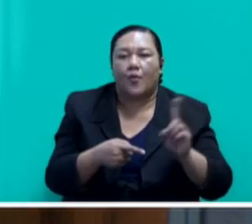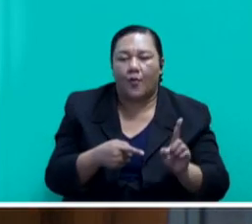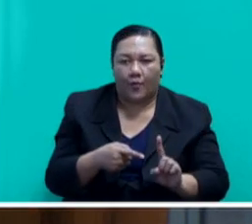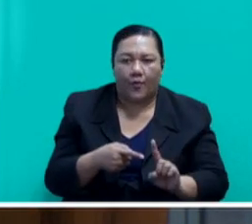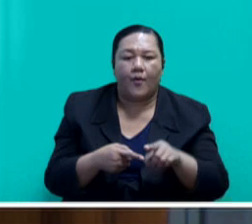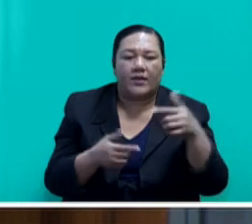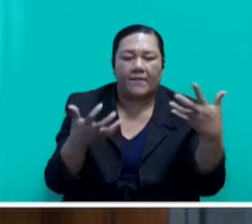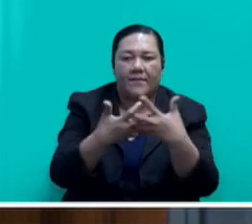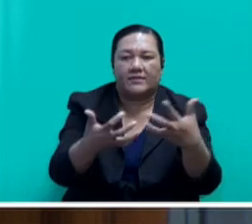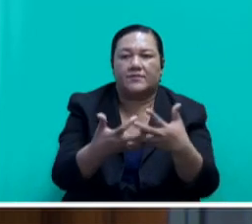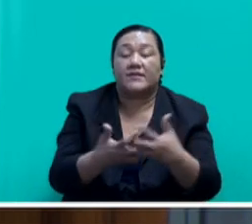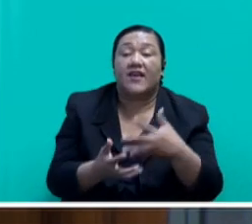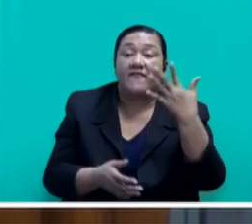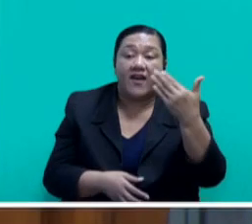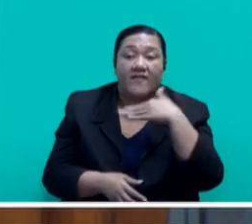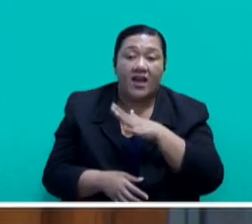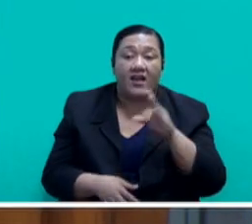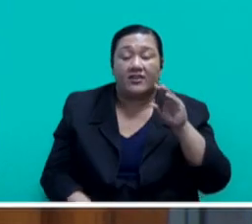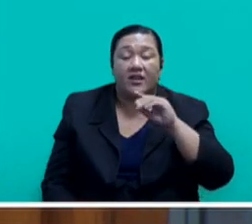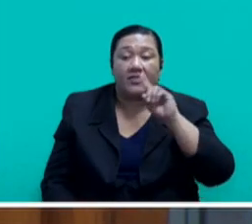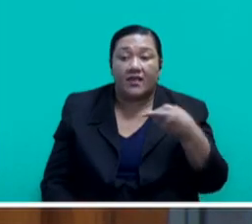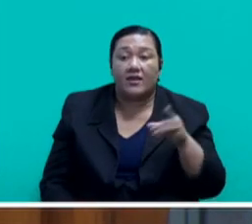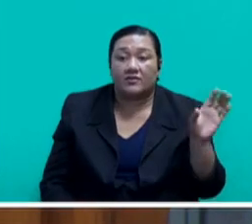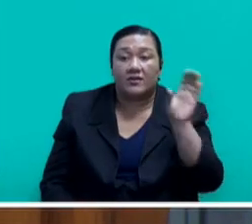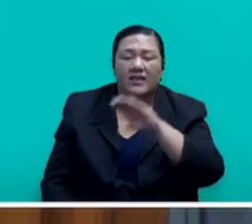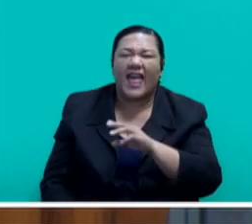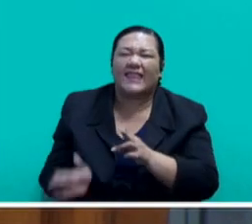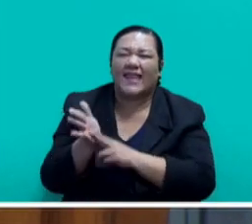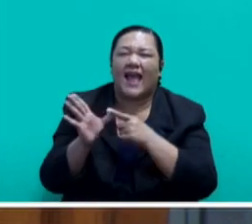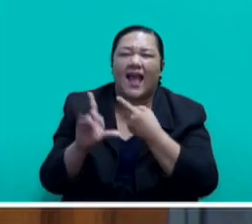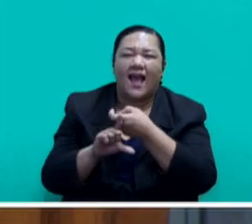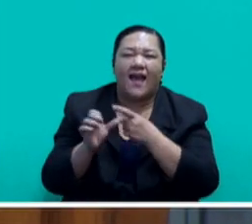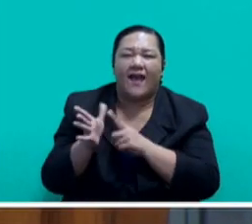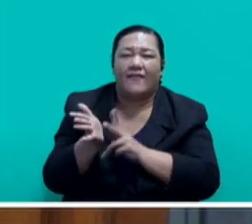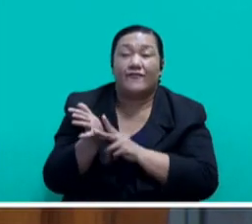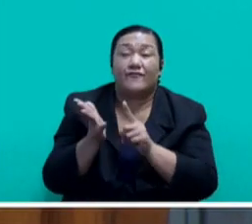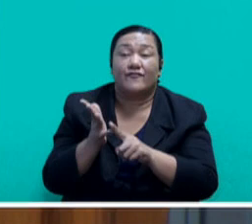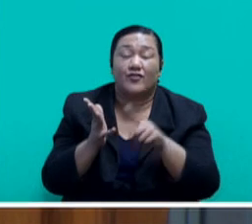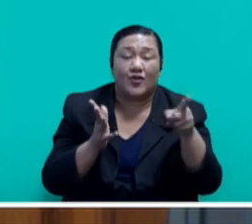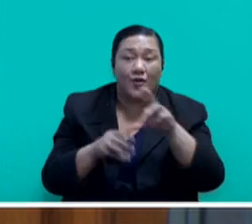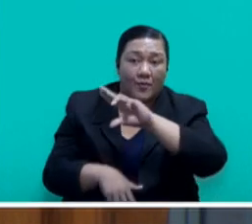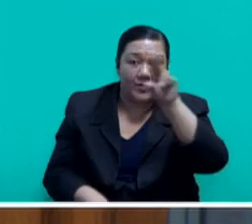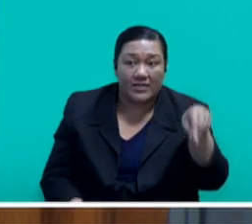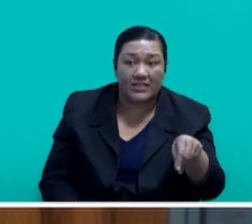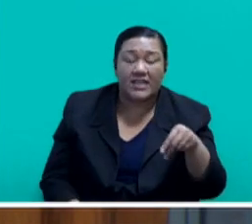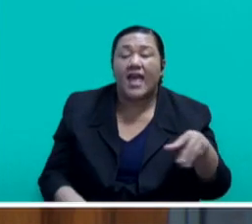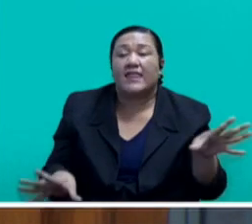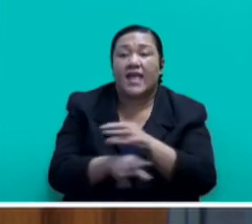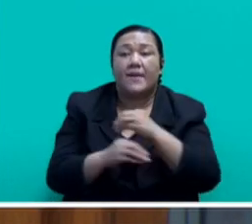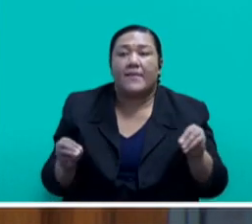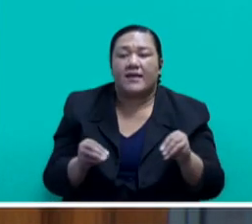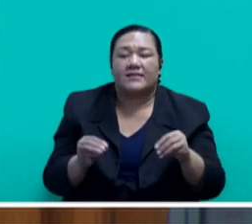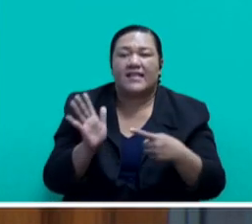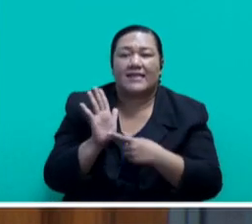of 500,000 to reconstruct the Nakabu Bridge, which was initially damaged by TC Winston in